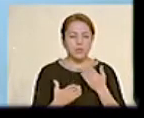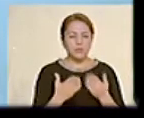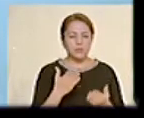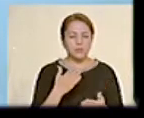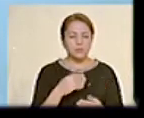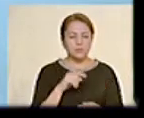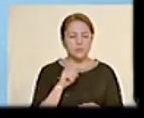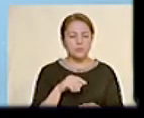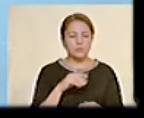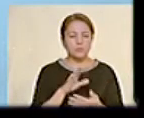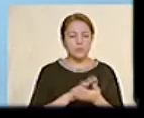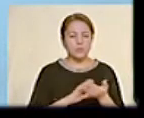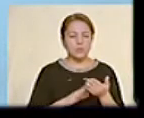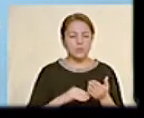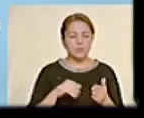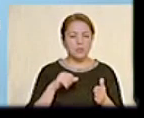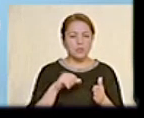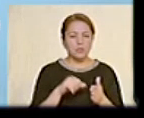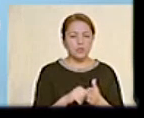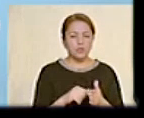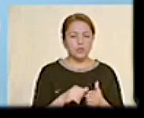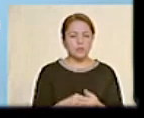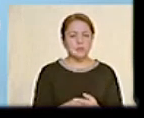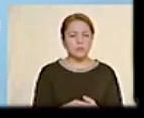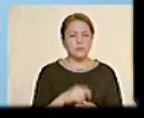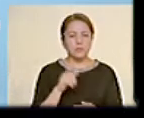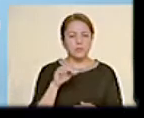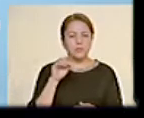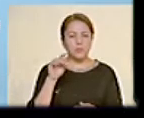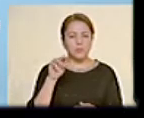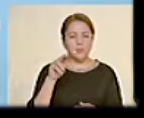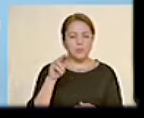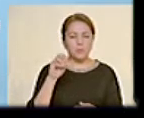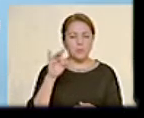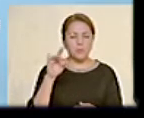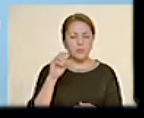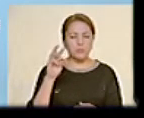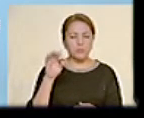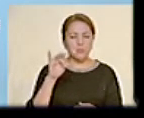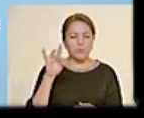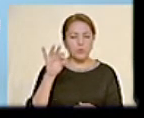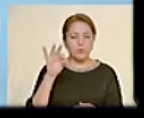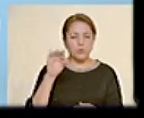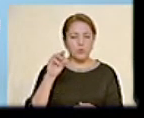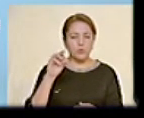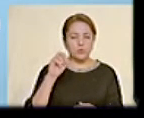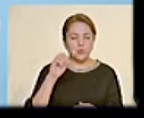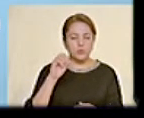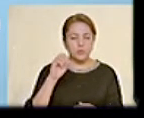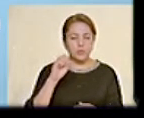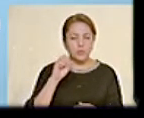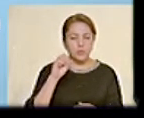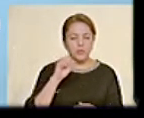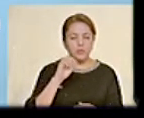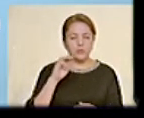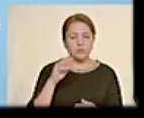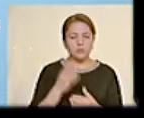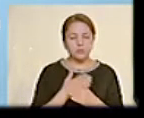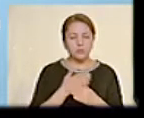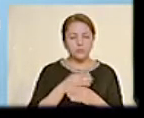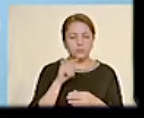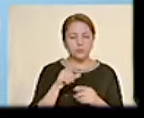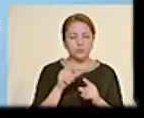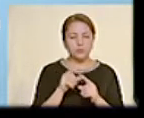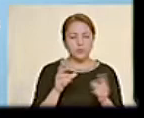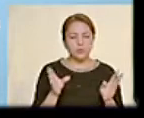ushbu matnni bosib ko'radigan bo'lsak, gipermurojaat yordamida ushbu so'zga